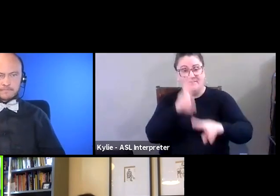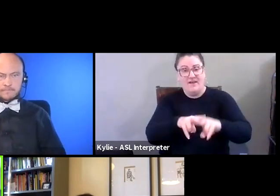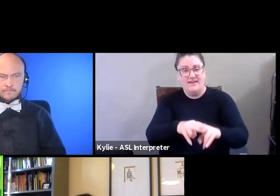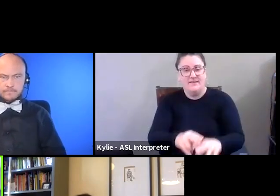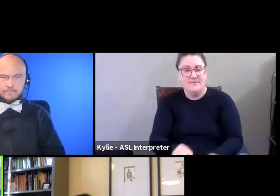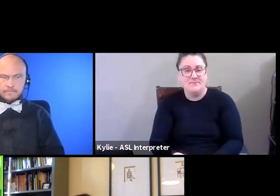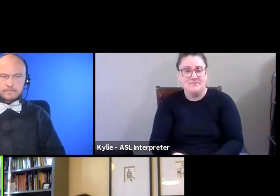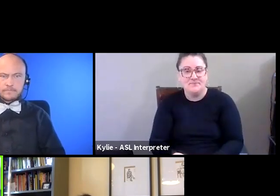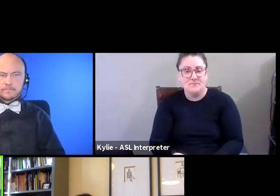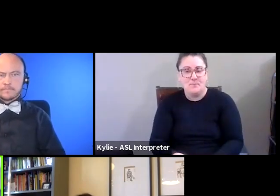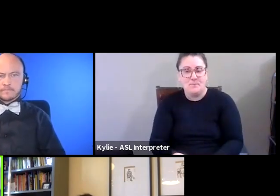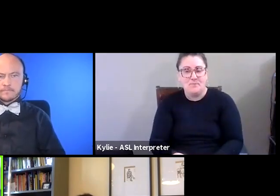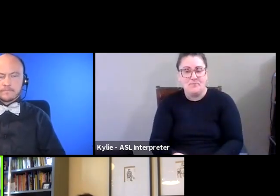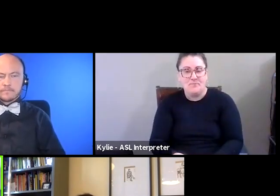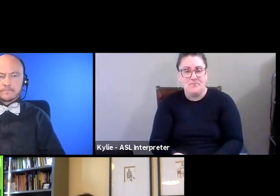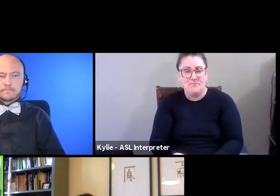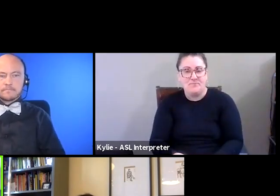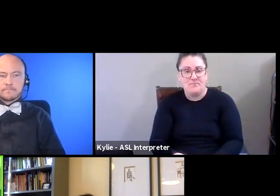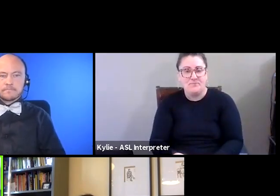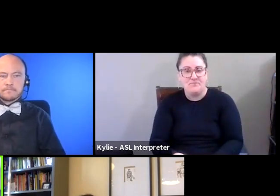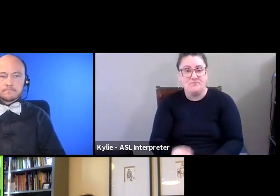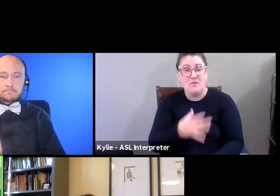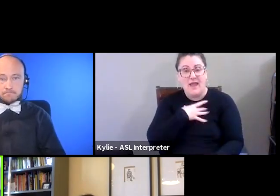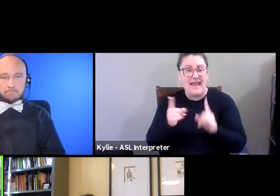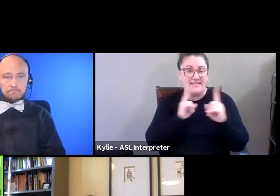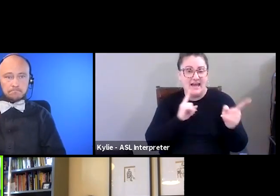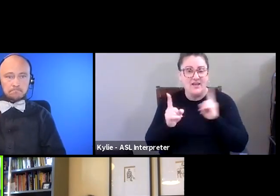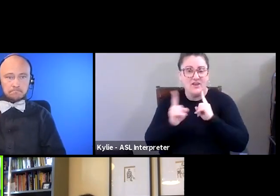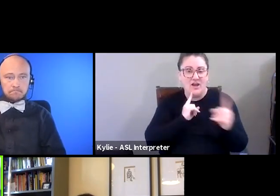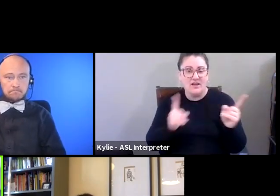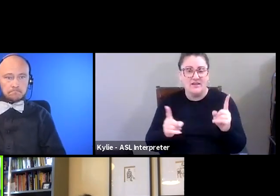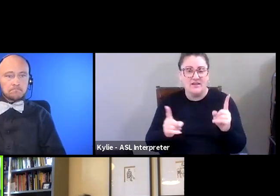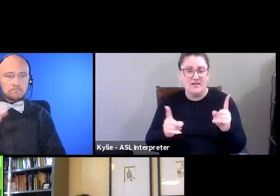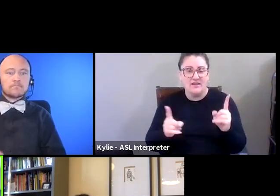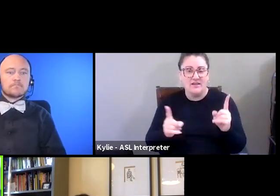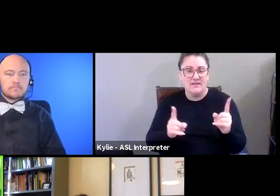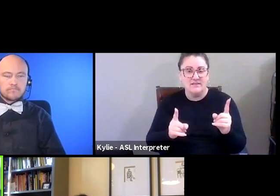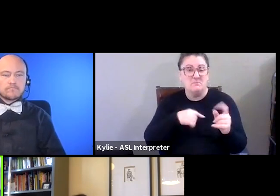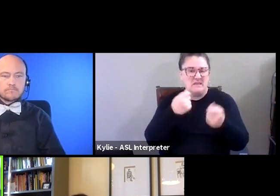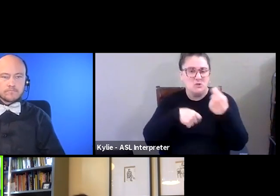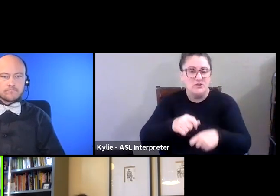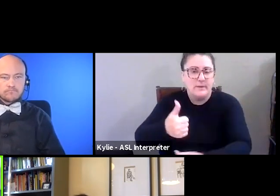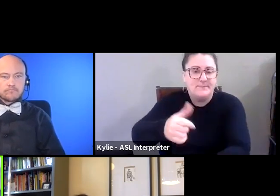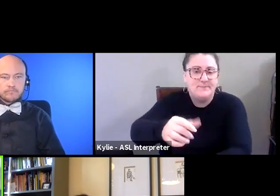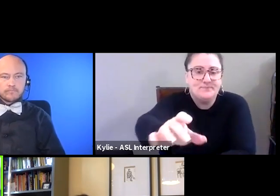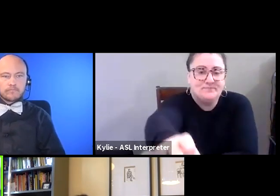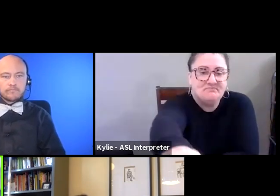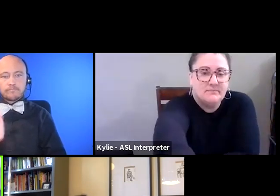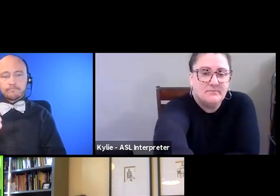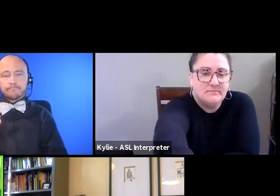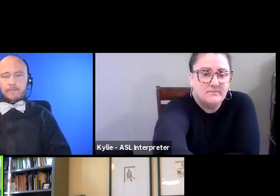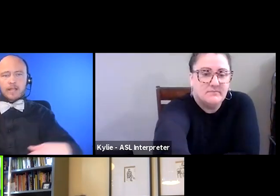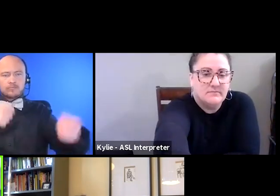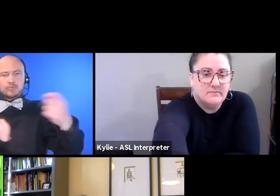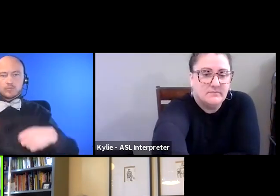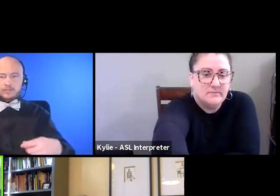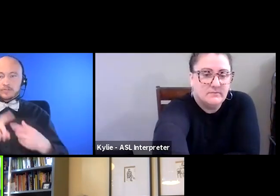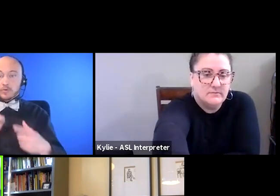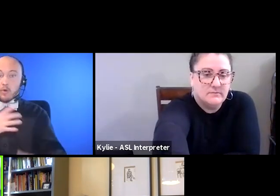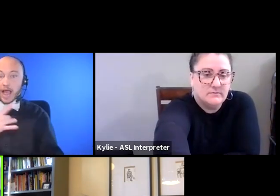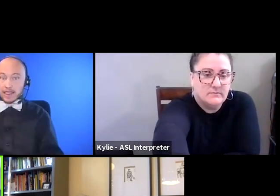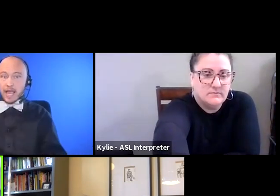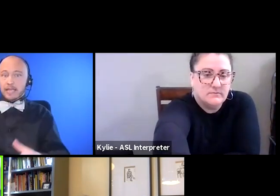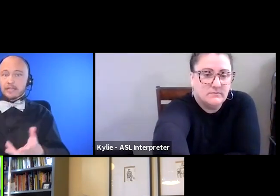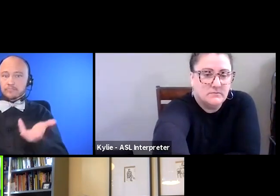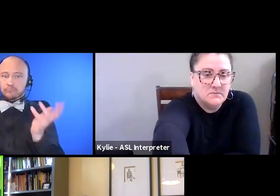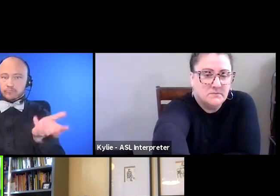because I do like dialogue so much, and I love setting up scenes. But specifically, Monique,